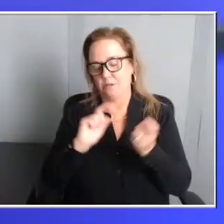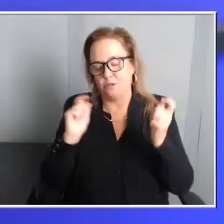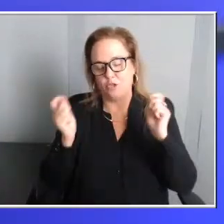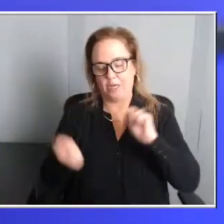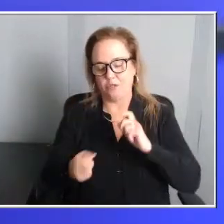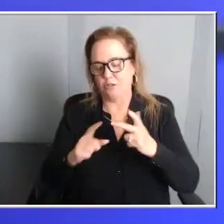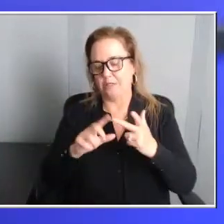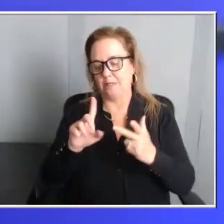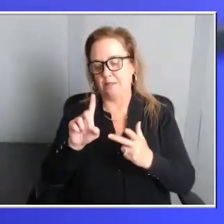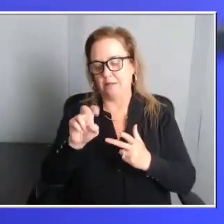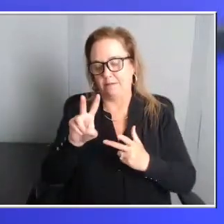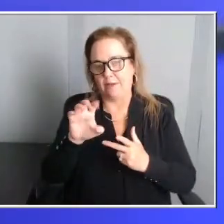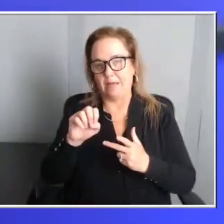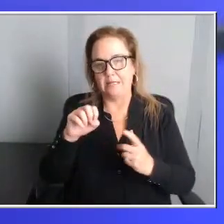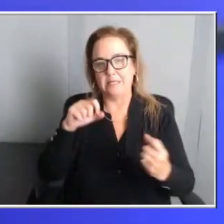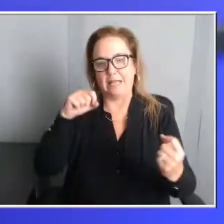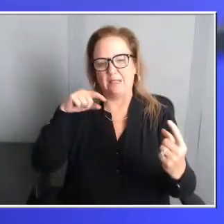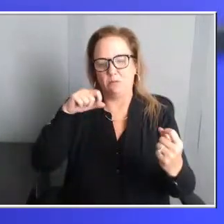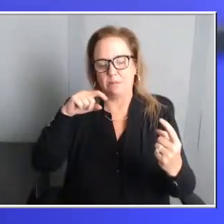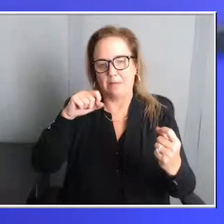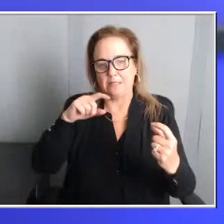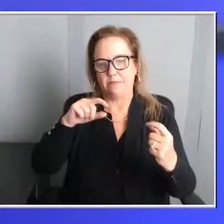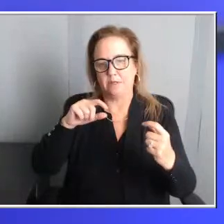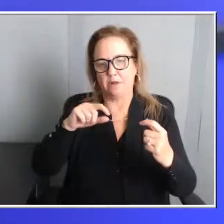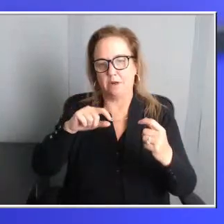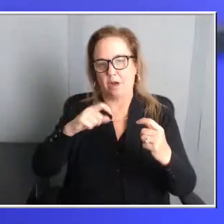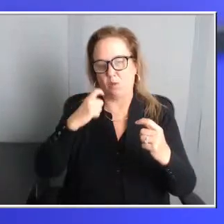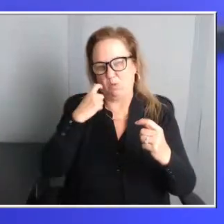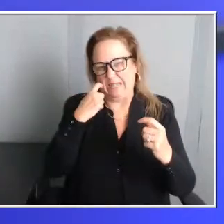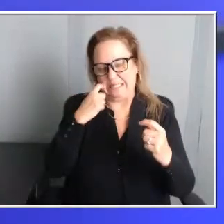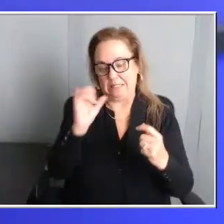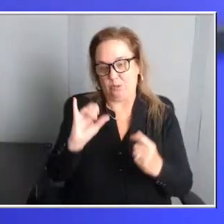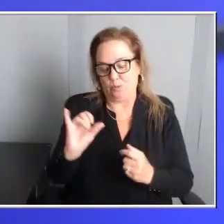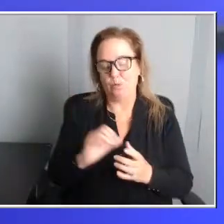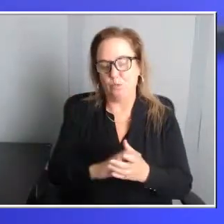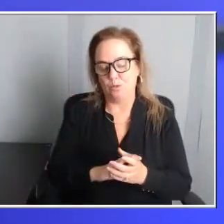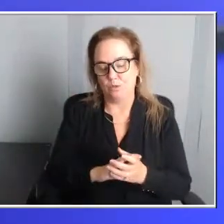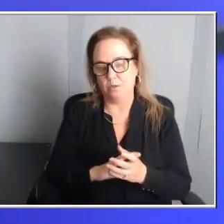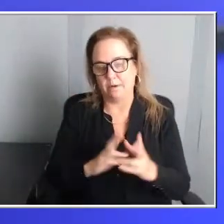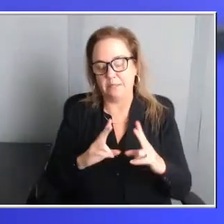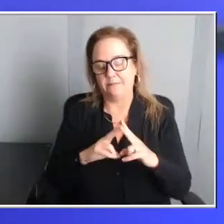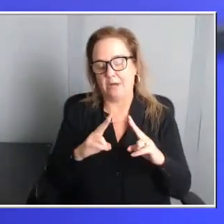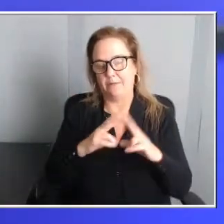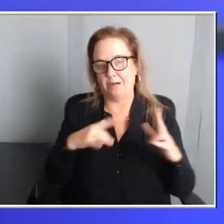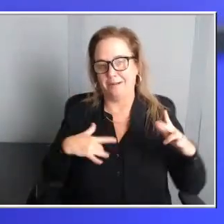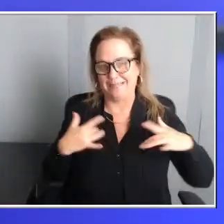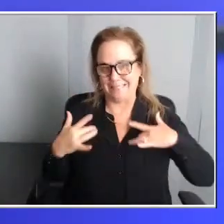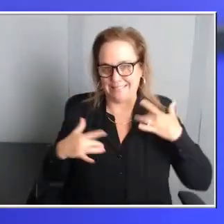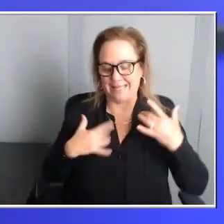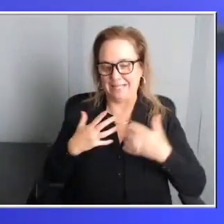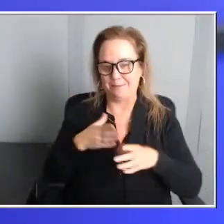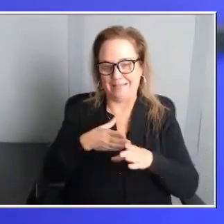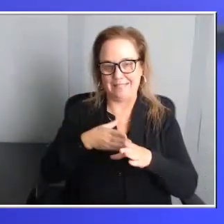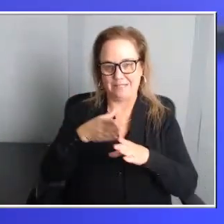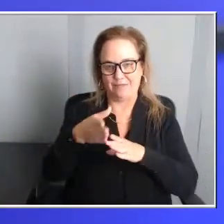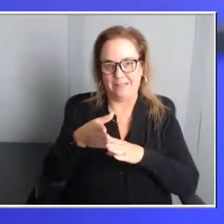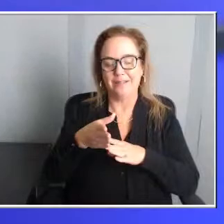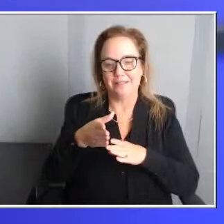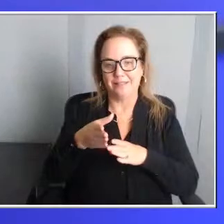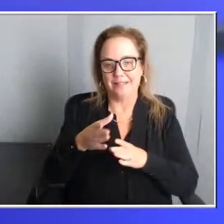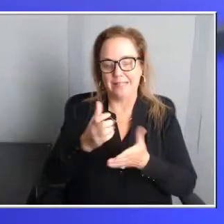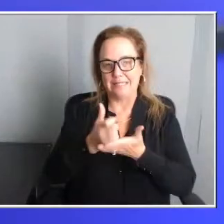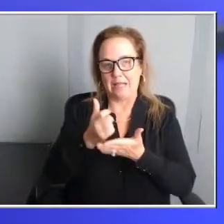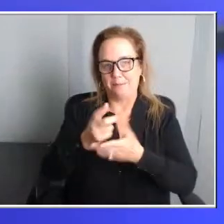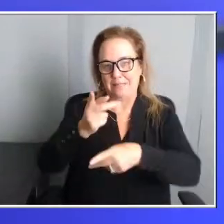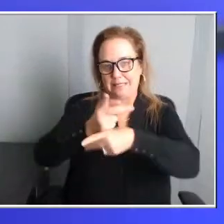like the responsive neurostimulator device, are relatively recent. So it's very exciting to be in this field and to be able to help take care